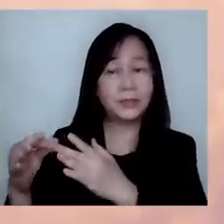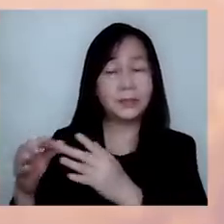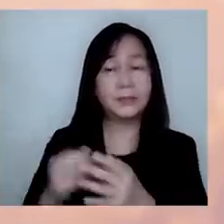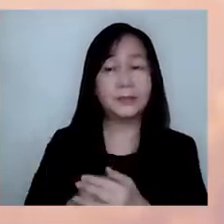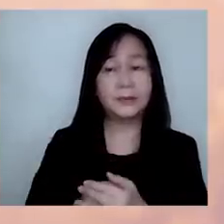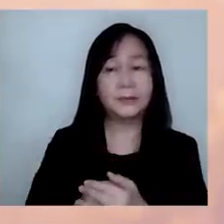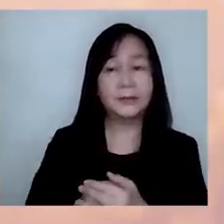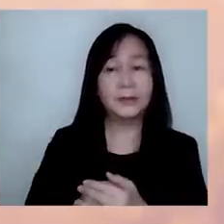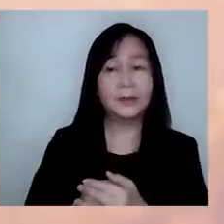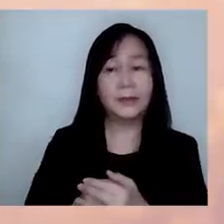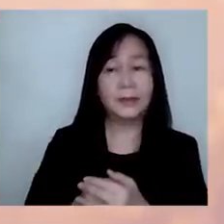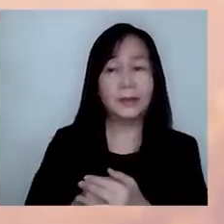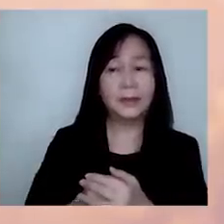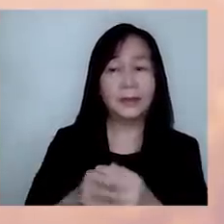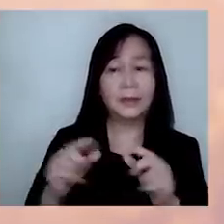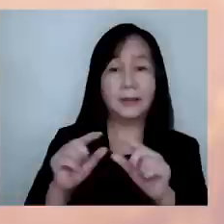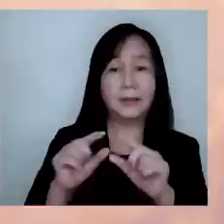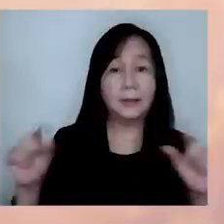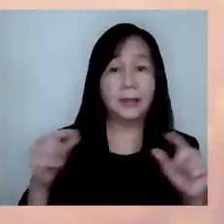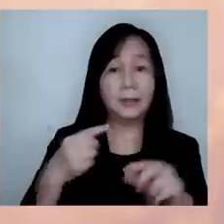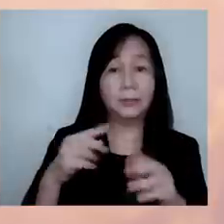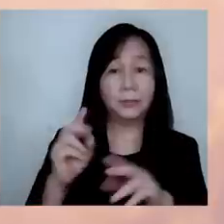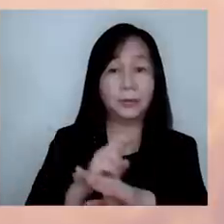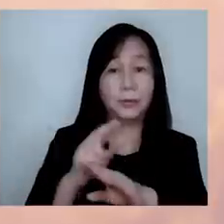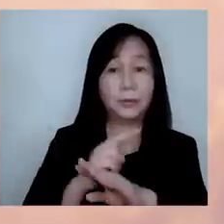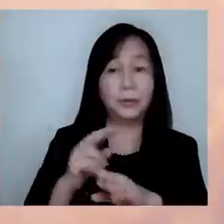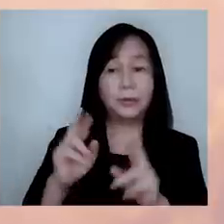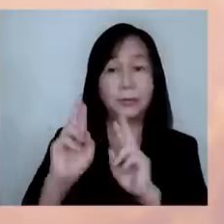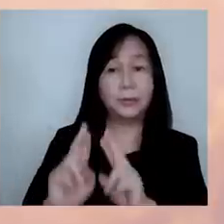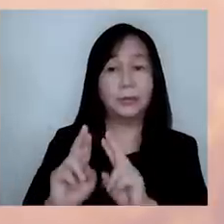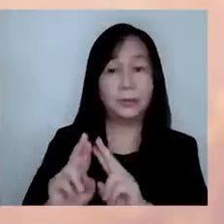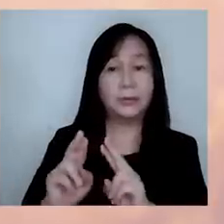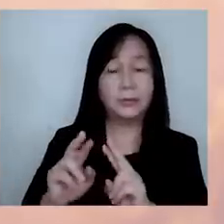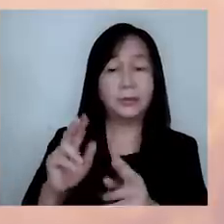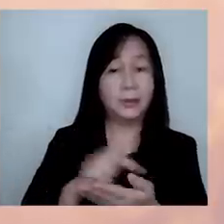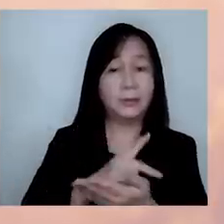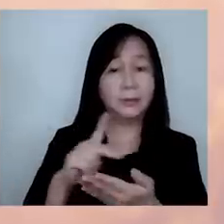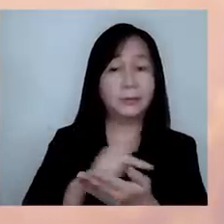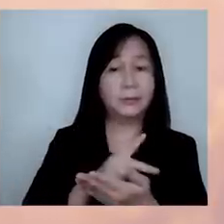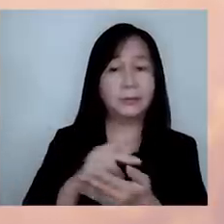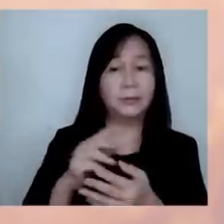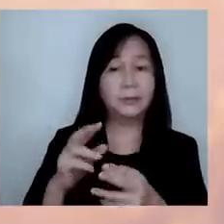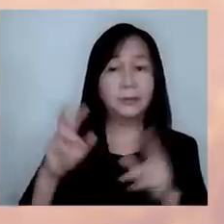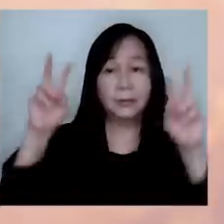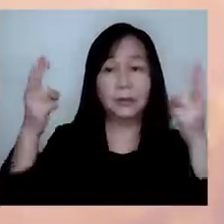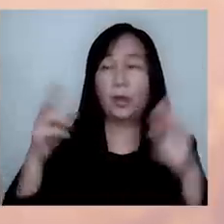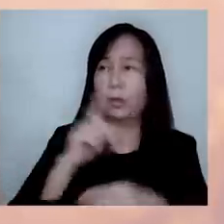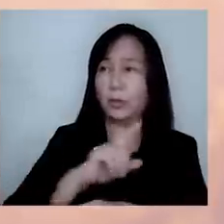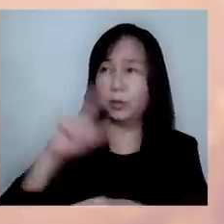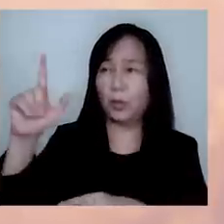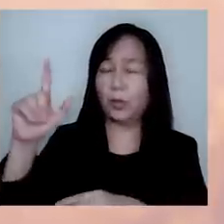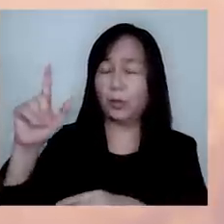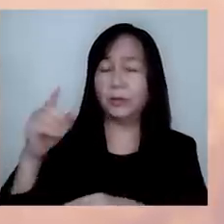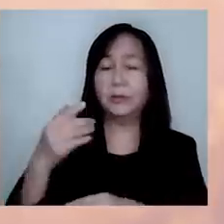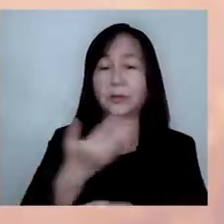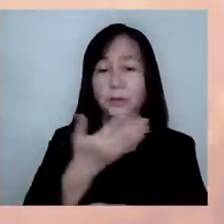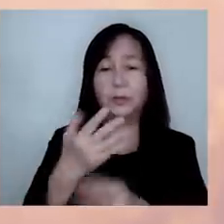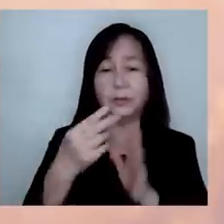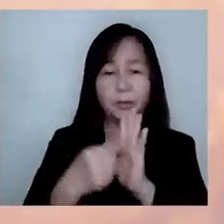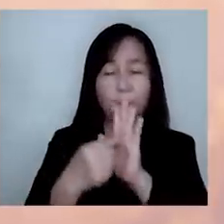responsorial psalm Lord you will show us the path to life